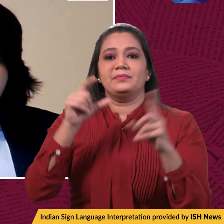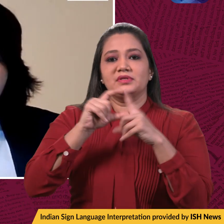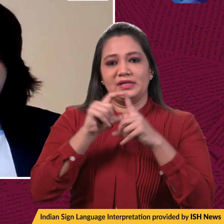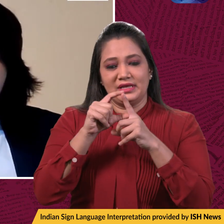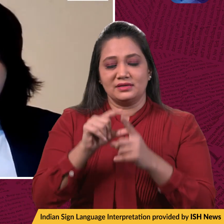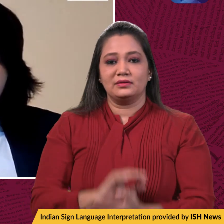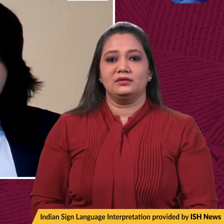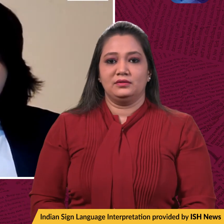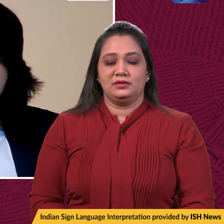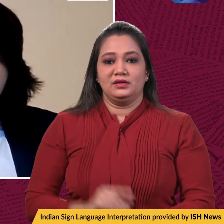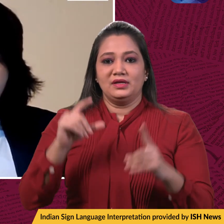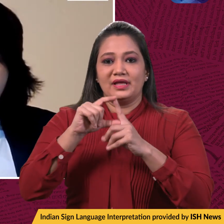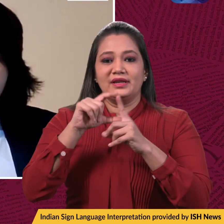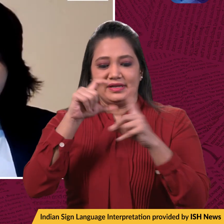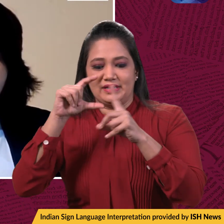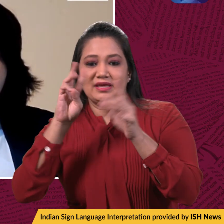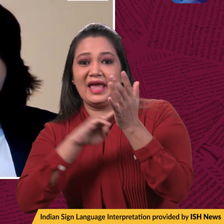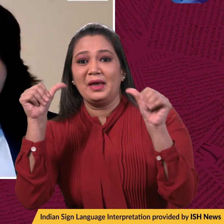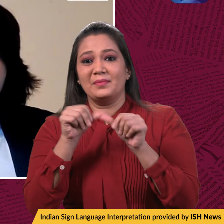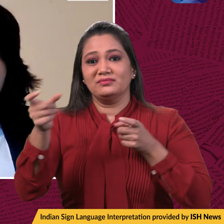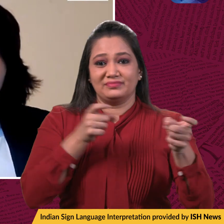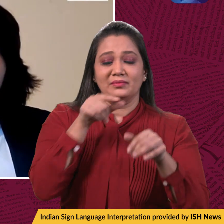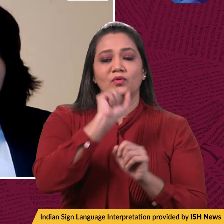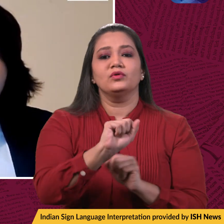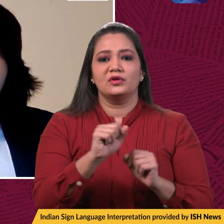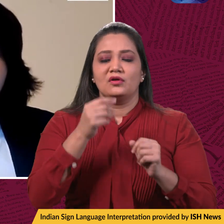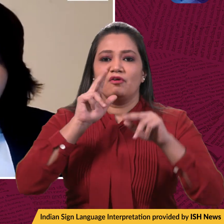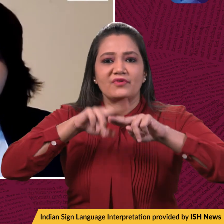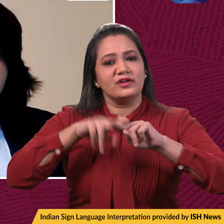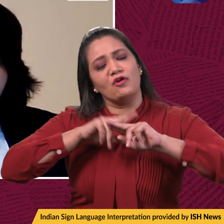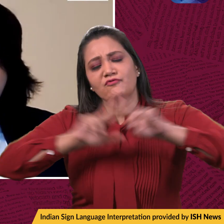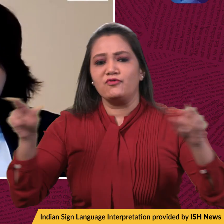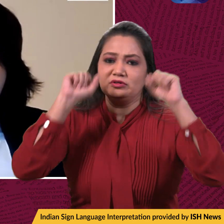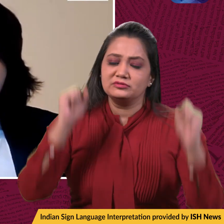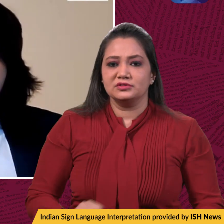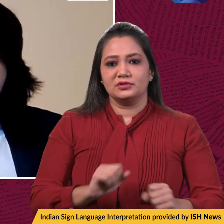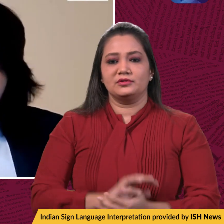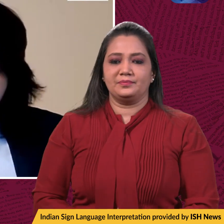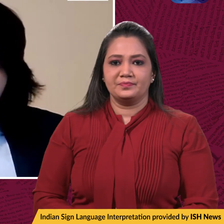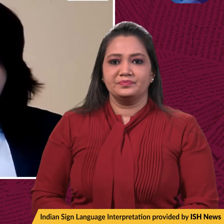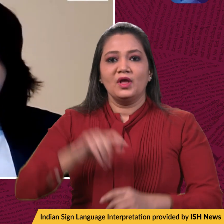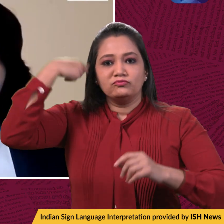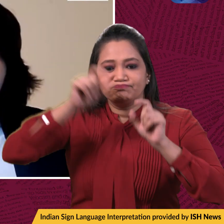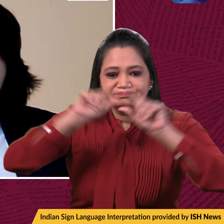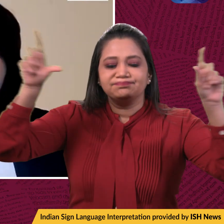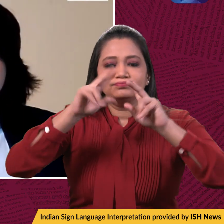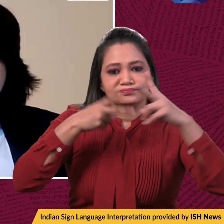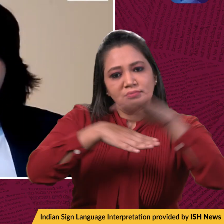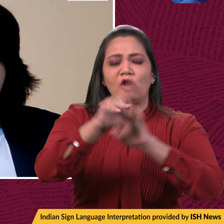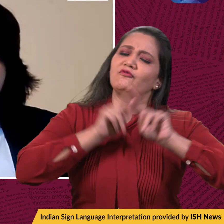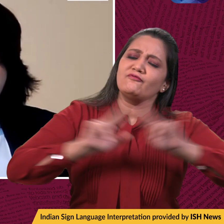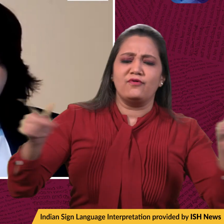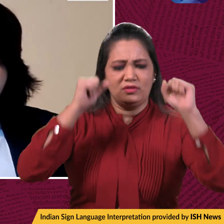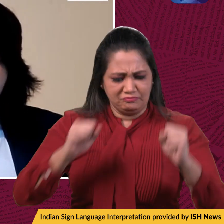Delhi as well. The Delhi Disaster Management Authority on Friday allowed full seating capacity in cinema halls, theatres